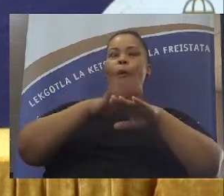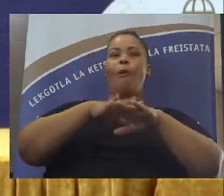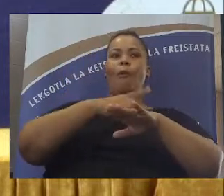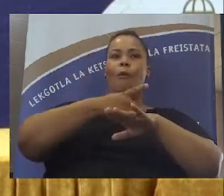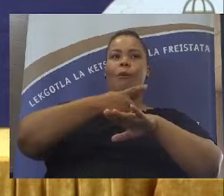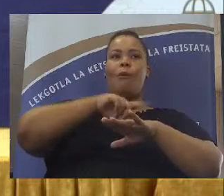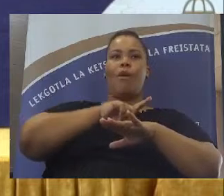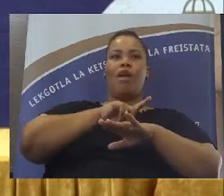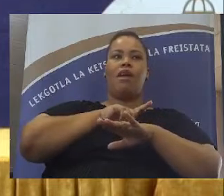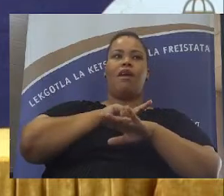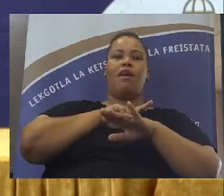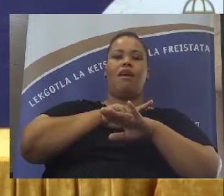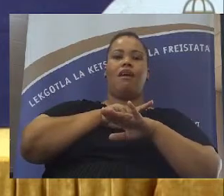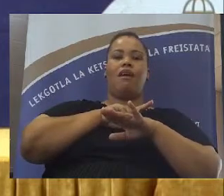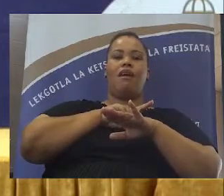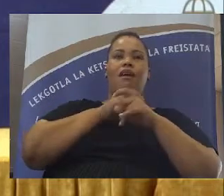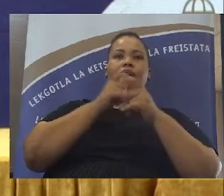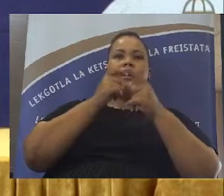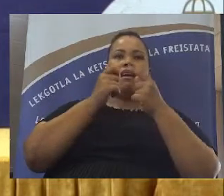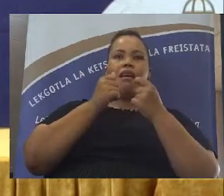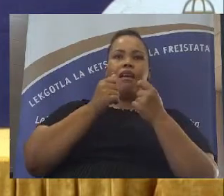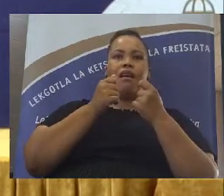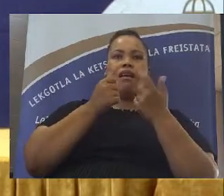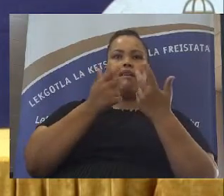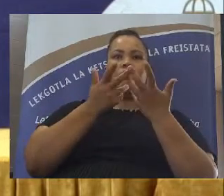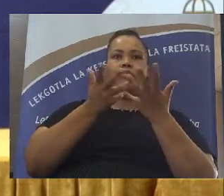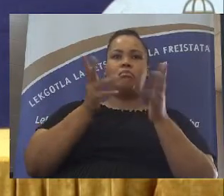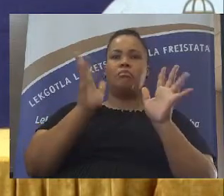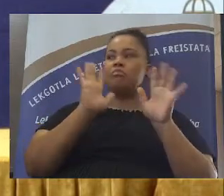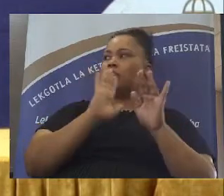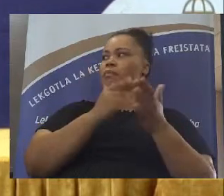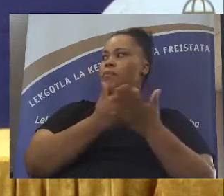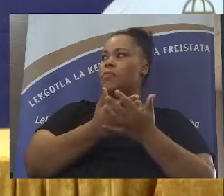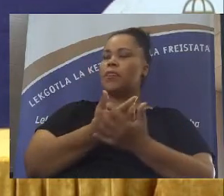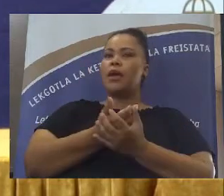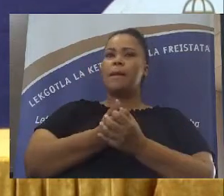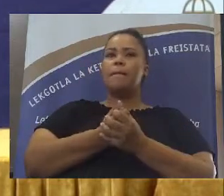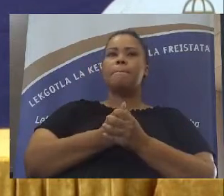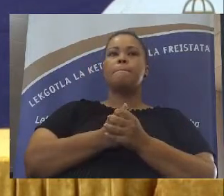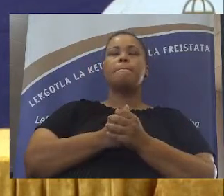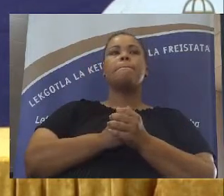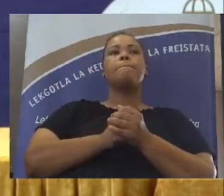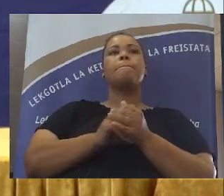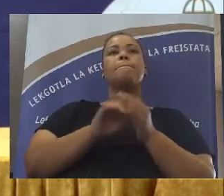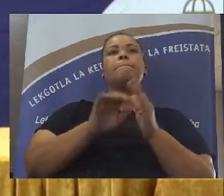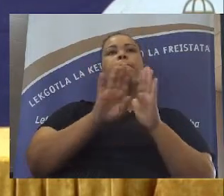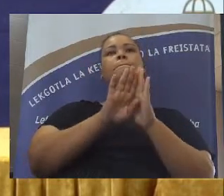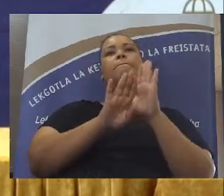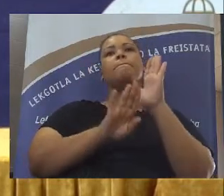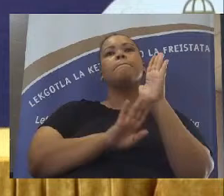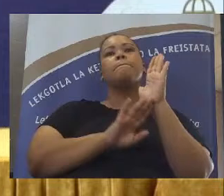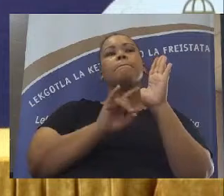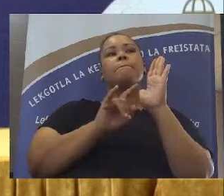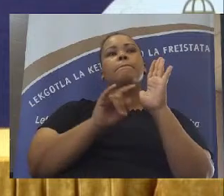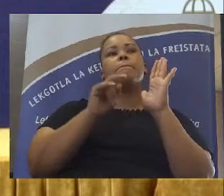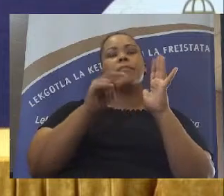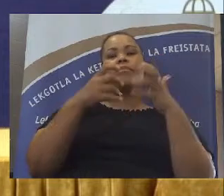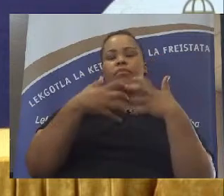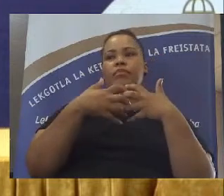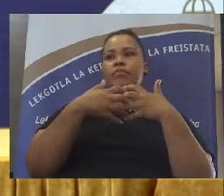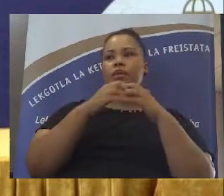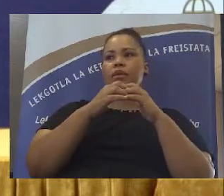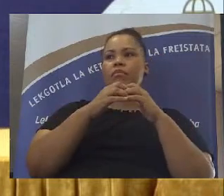the scope of the financial products available. The bill provides for CETFA to be established as